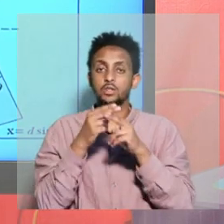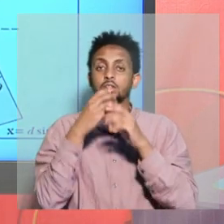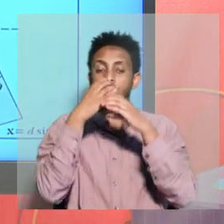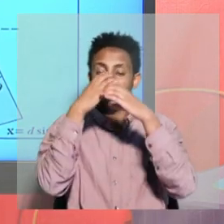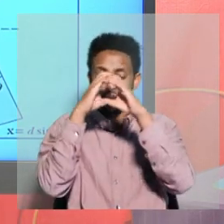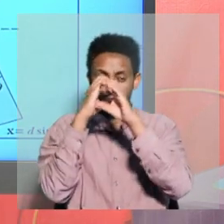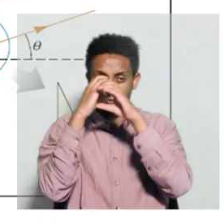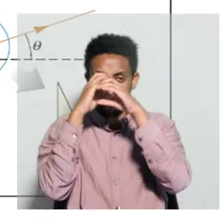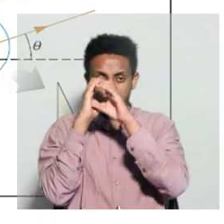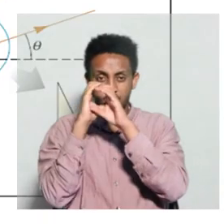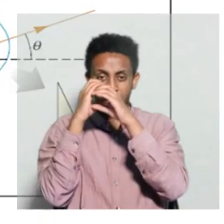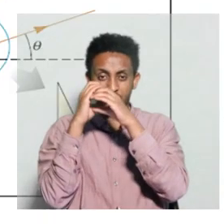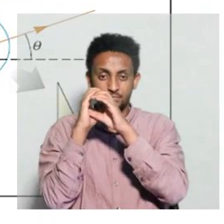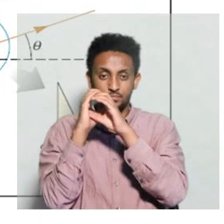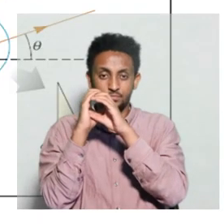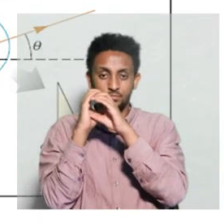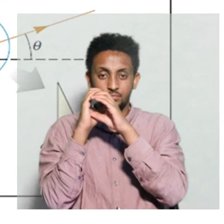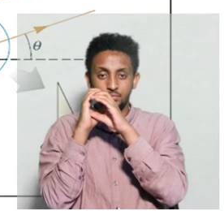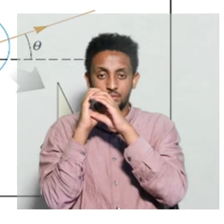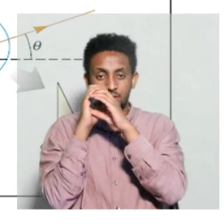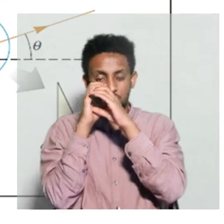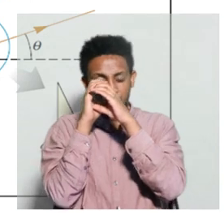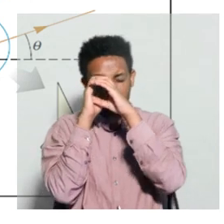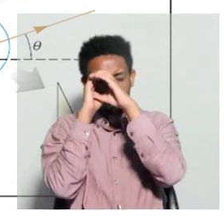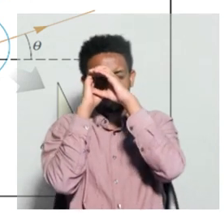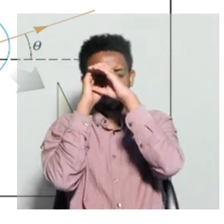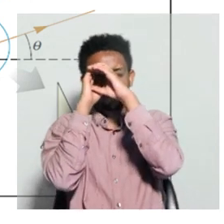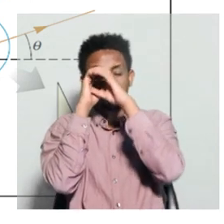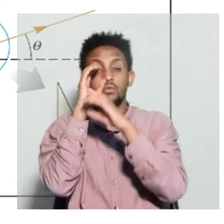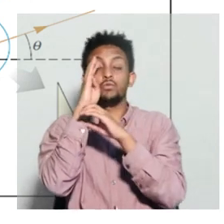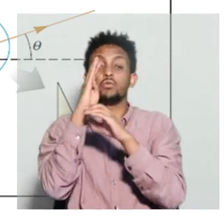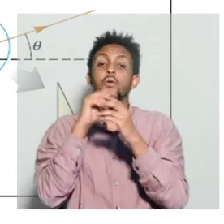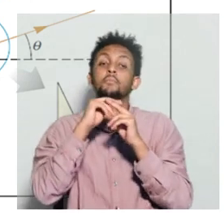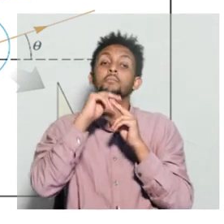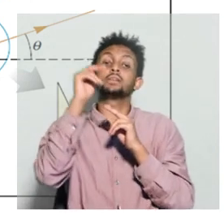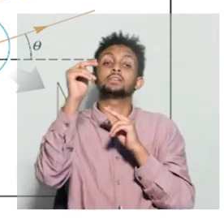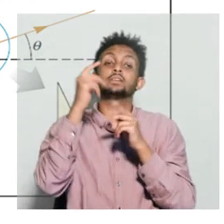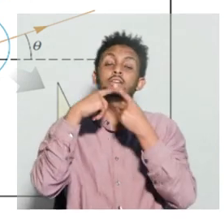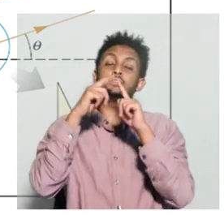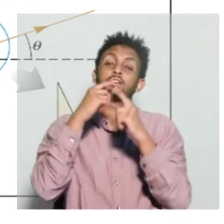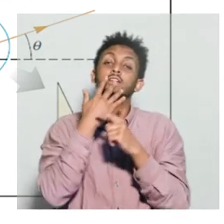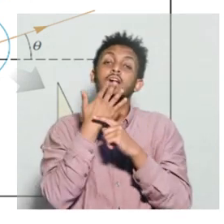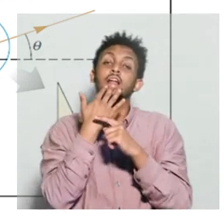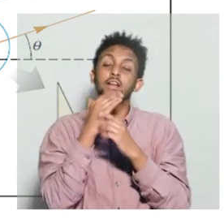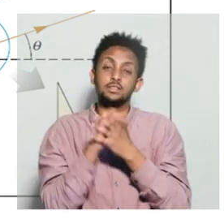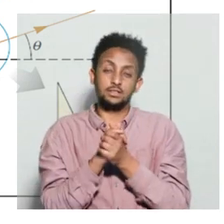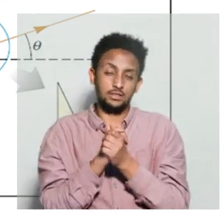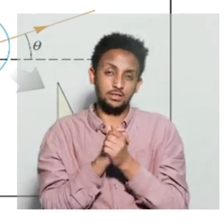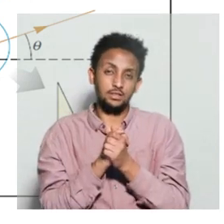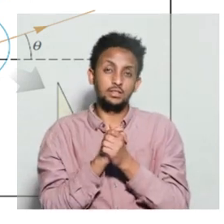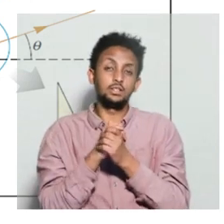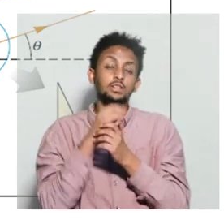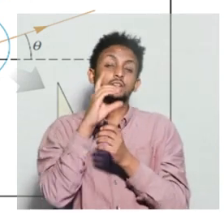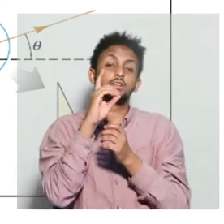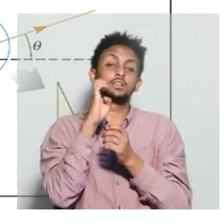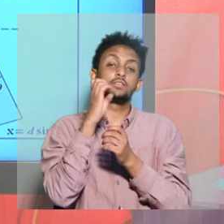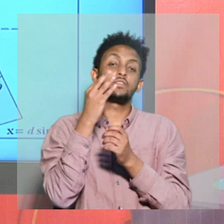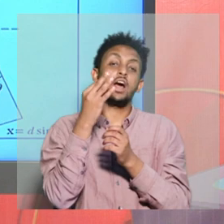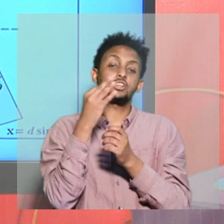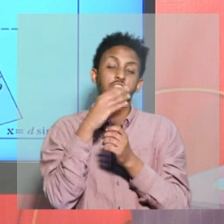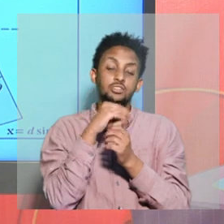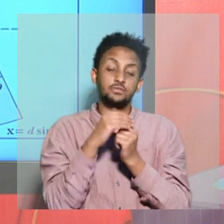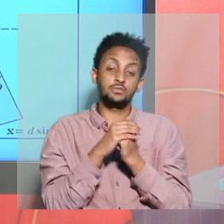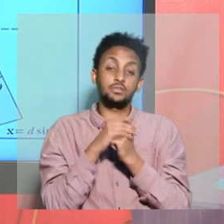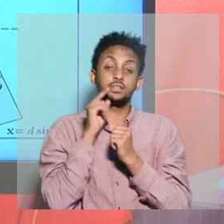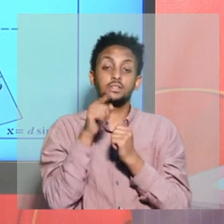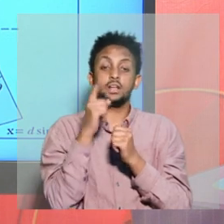If you use a telescope or spectrometer, you are trying to observe the different colors from diffraction grating.